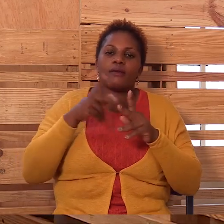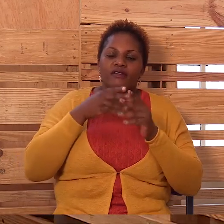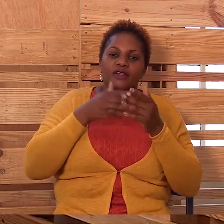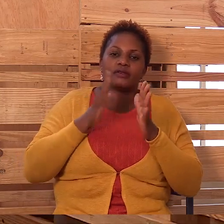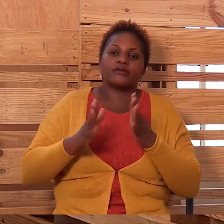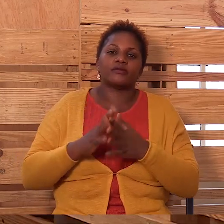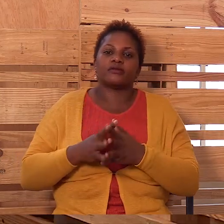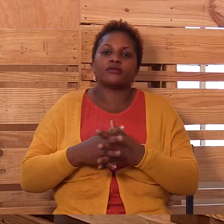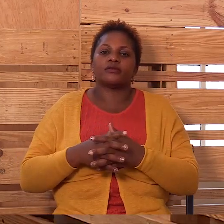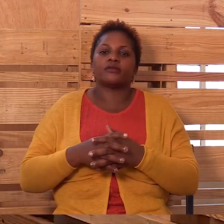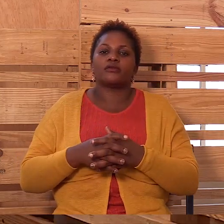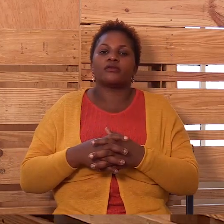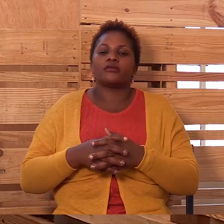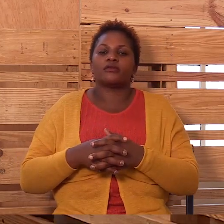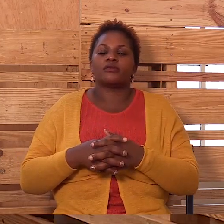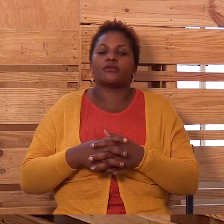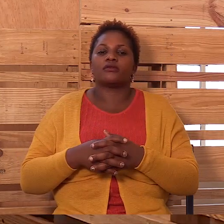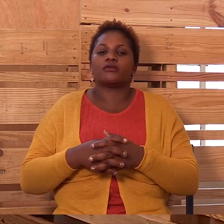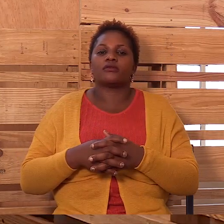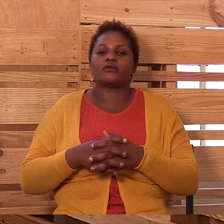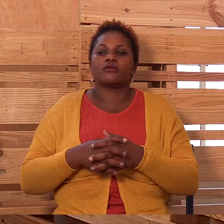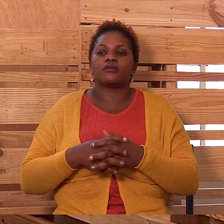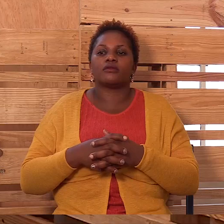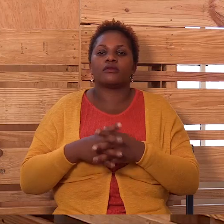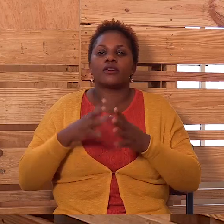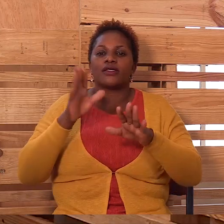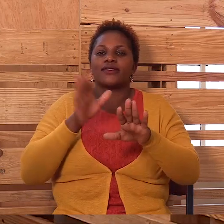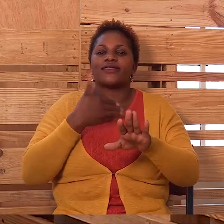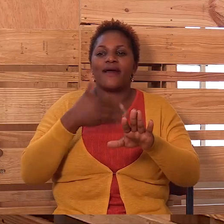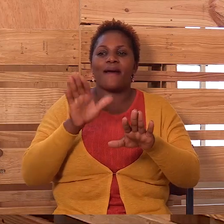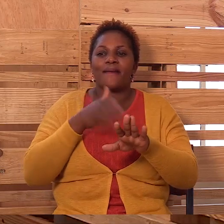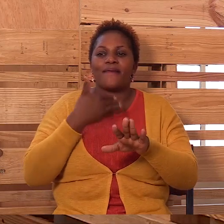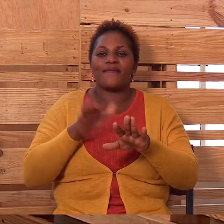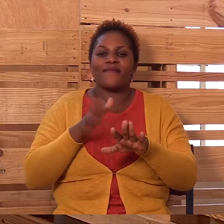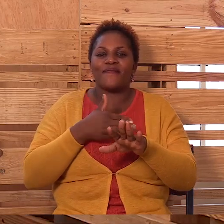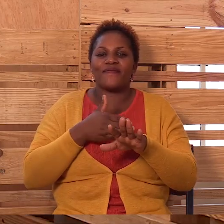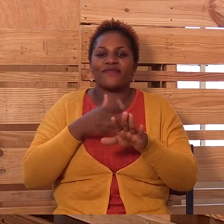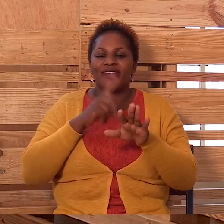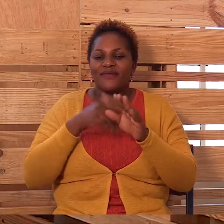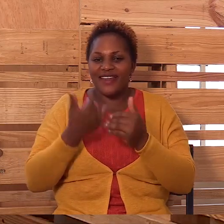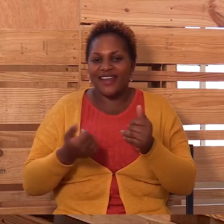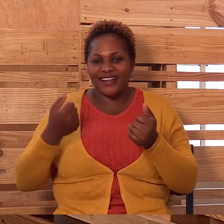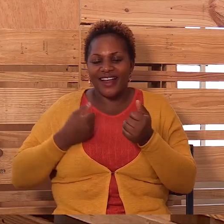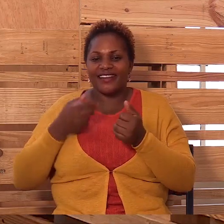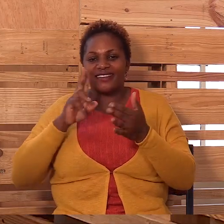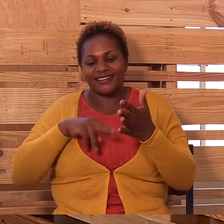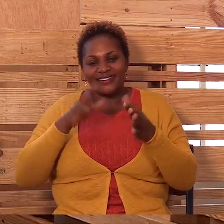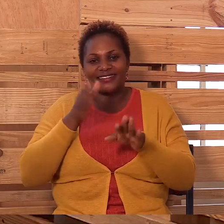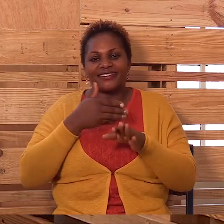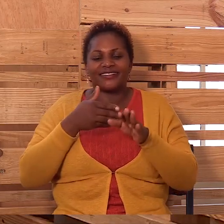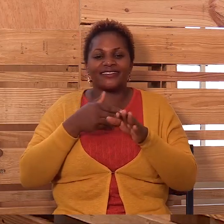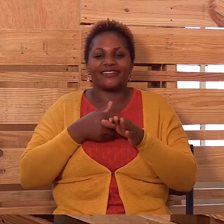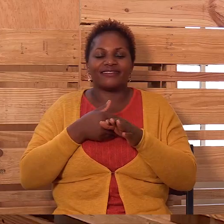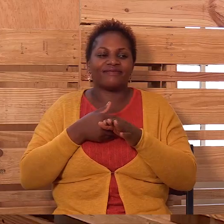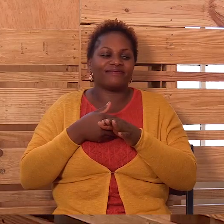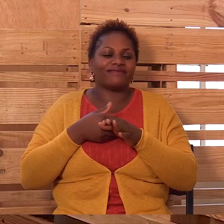he was a perfect leader. And so I want to share with you a short song that I learned when I was a very young girl,